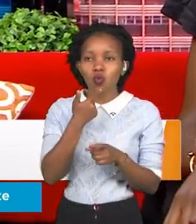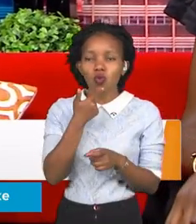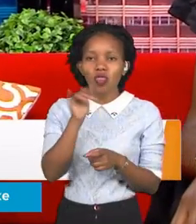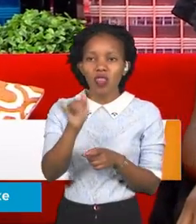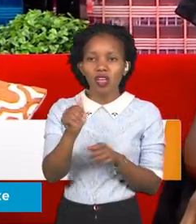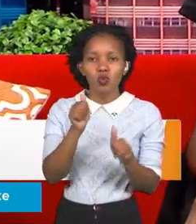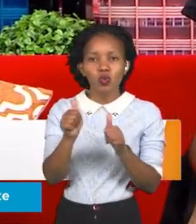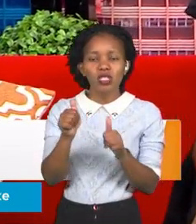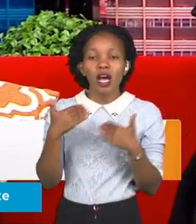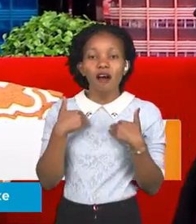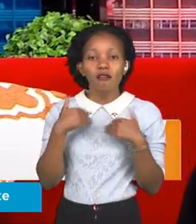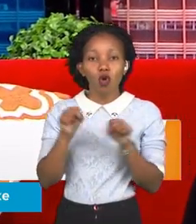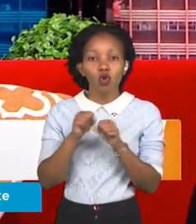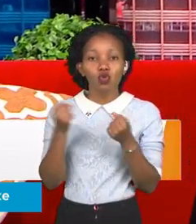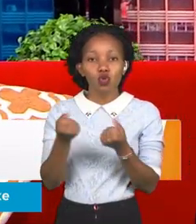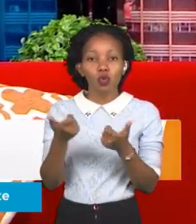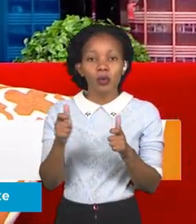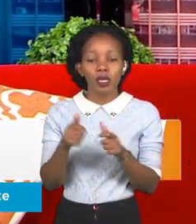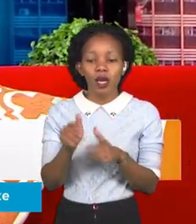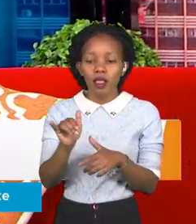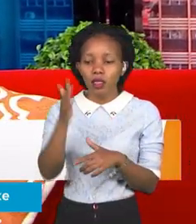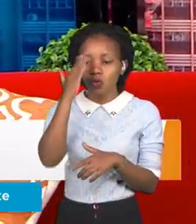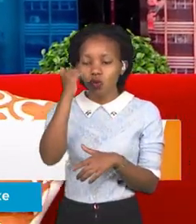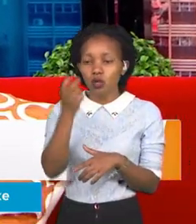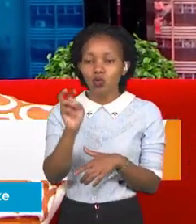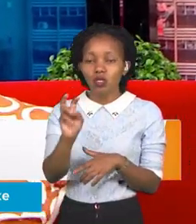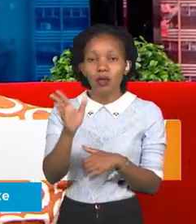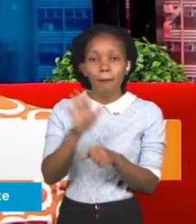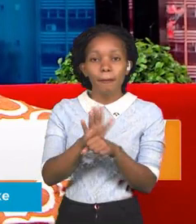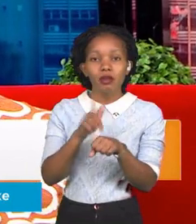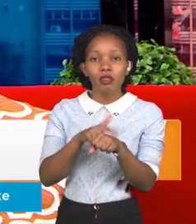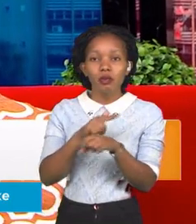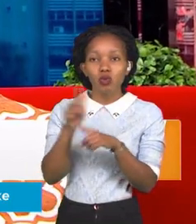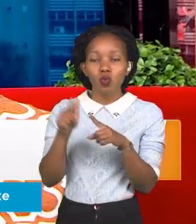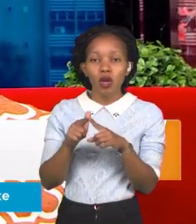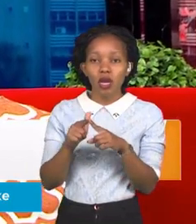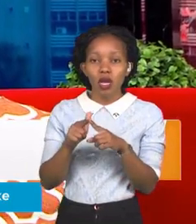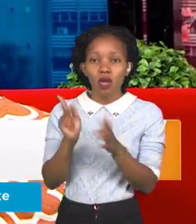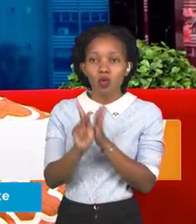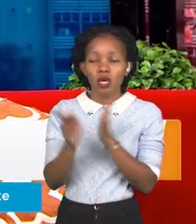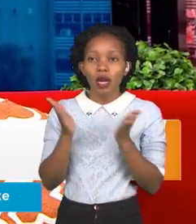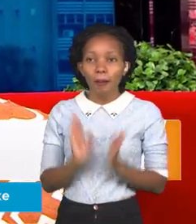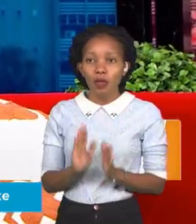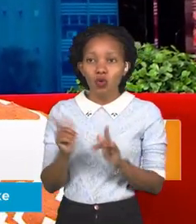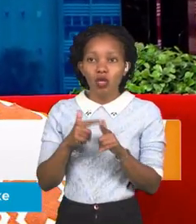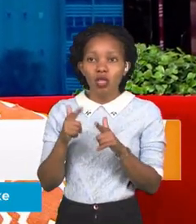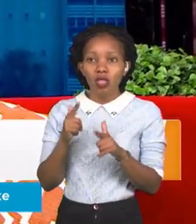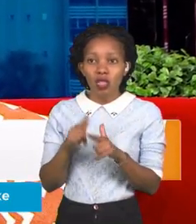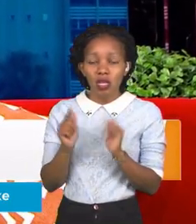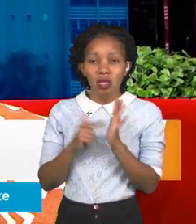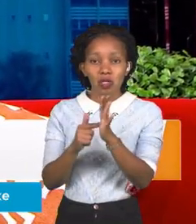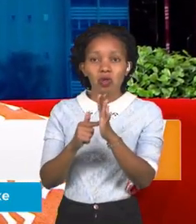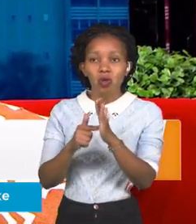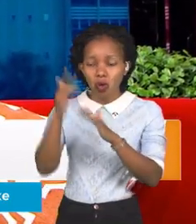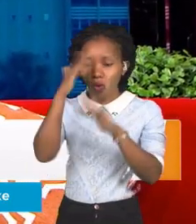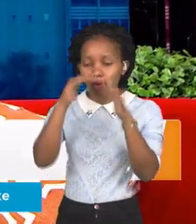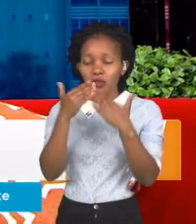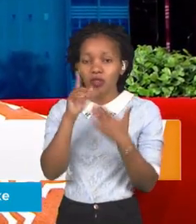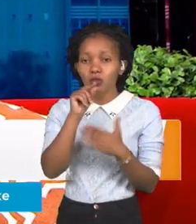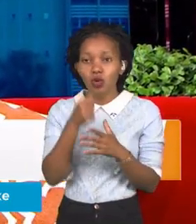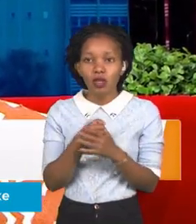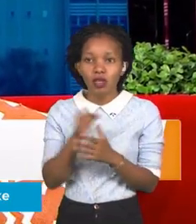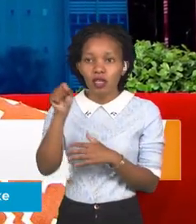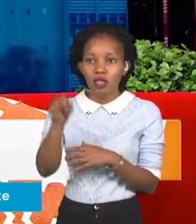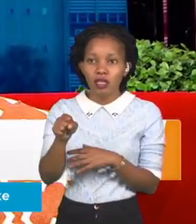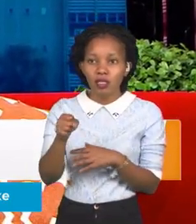which is on social media. Okay. That is why you see even most crimes of passion these days, they're being streamed live on Facebook. Yeah, absolutely.